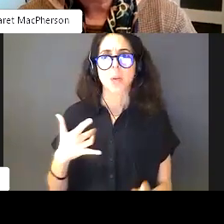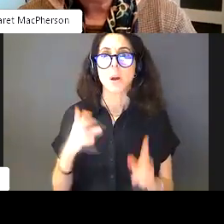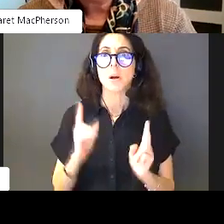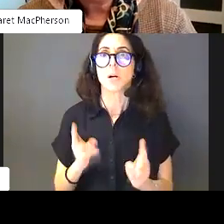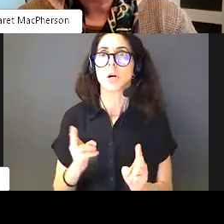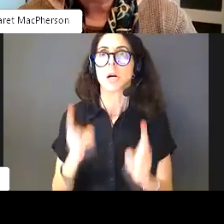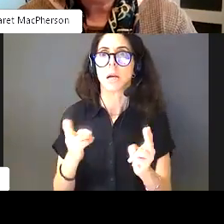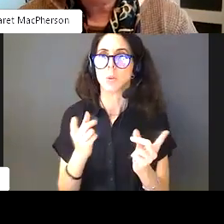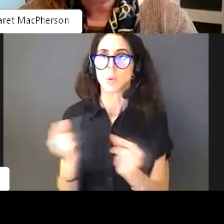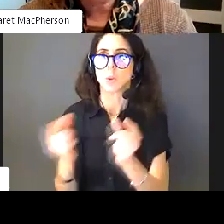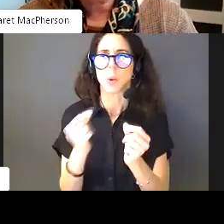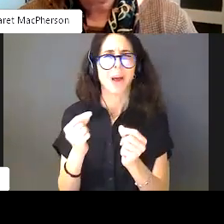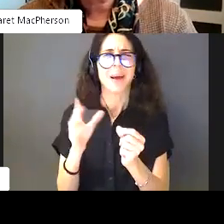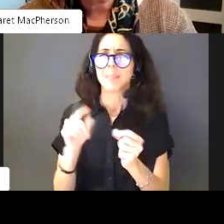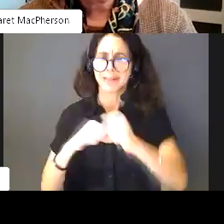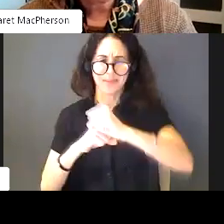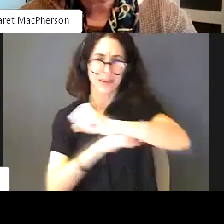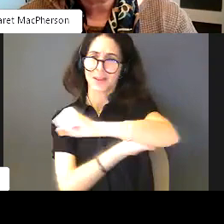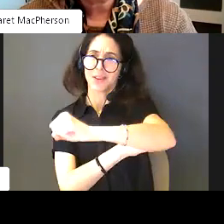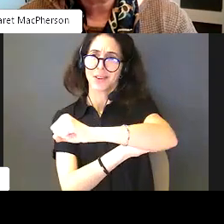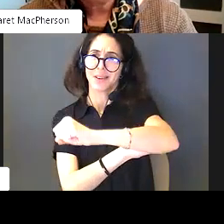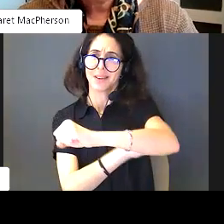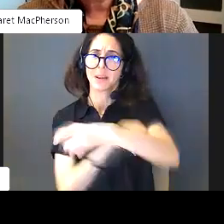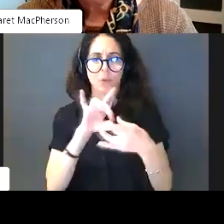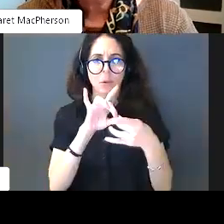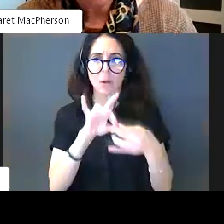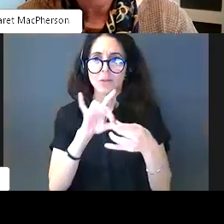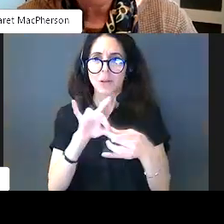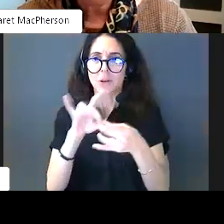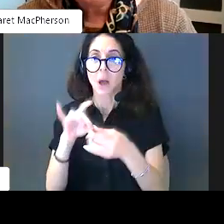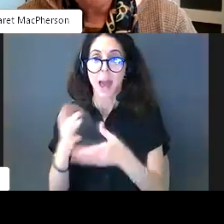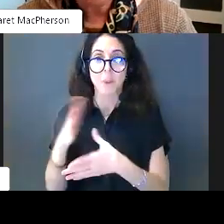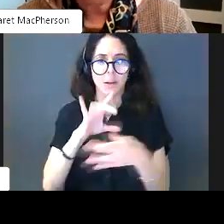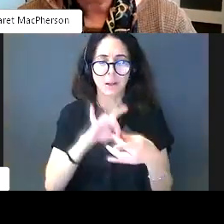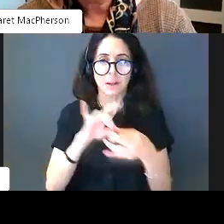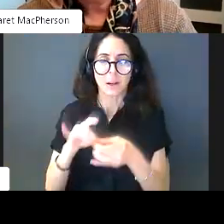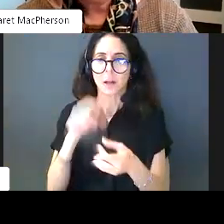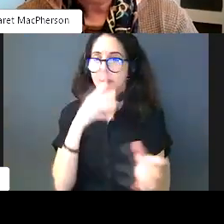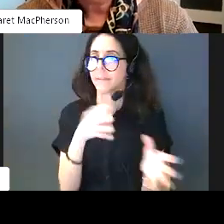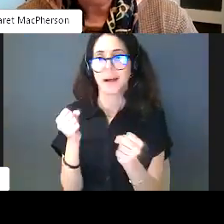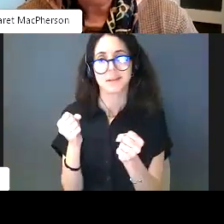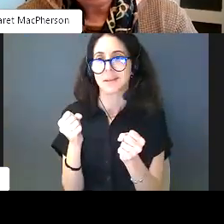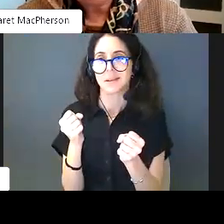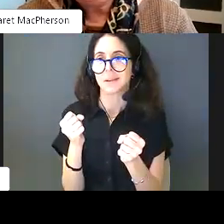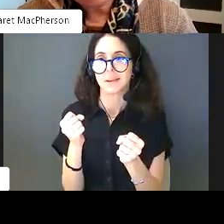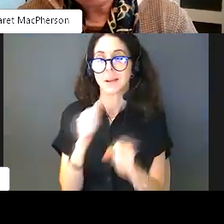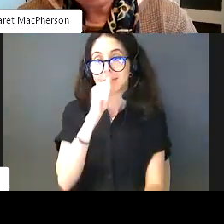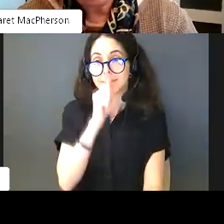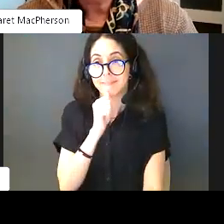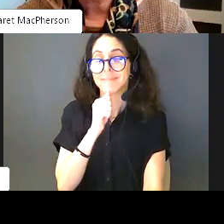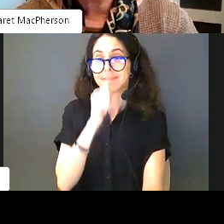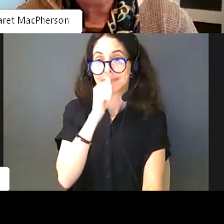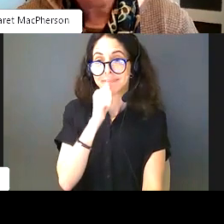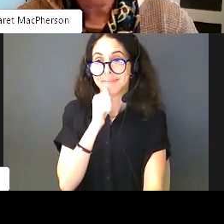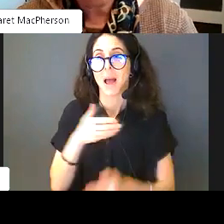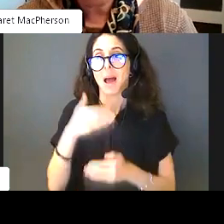building of relationships, the prioritizing of relationships is slow work that takes time. And in a way, that